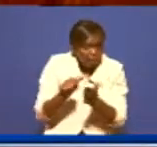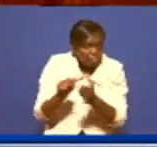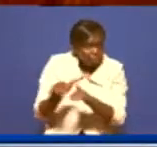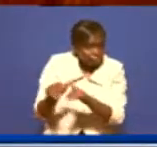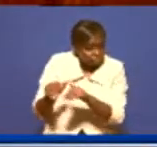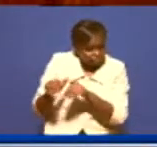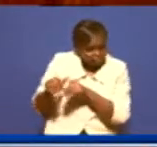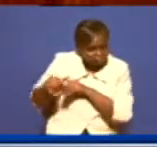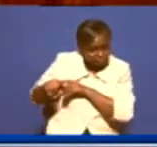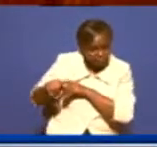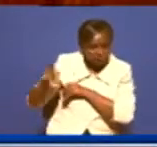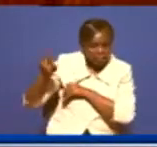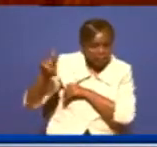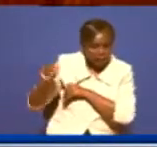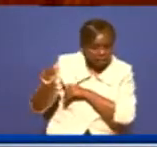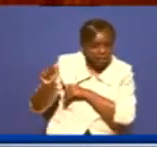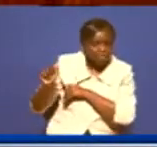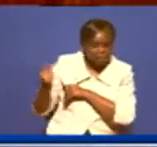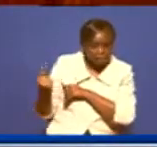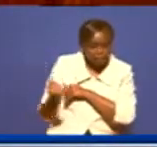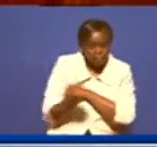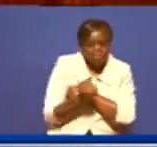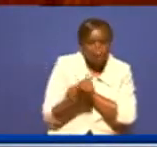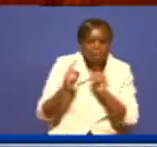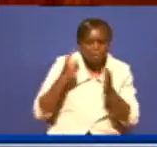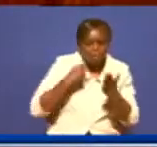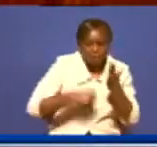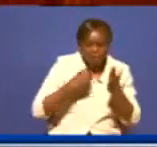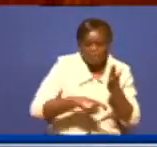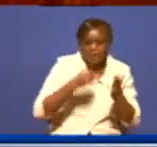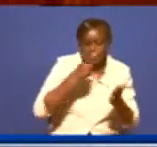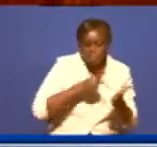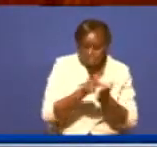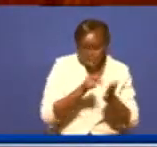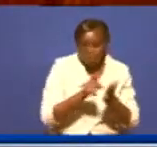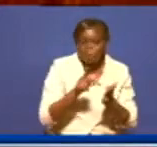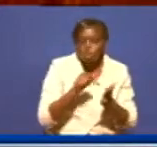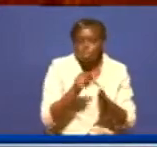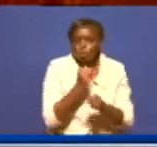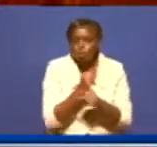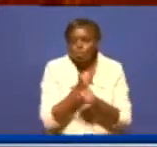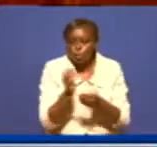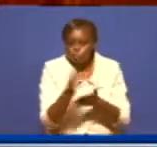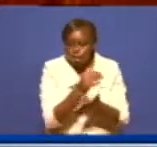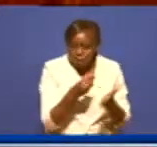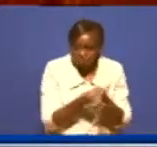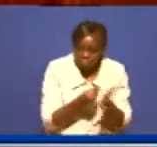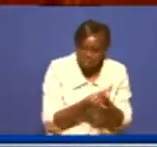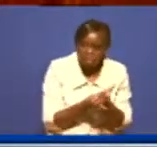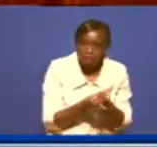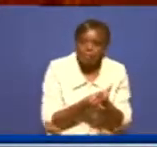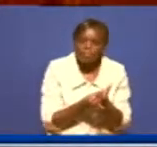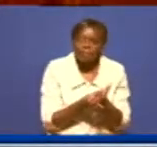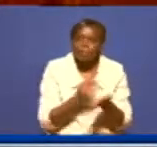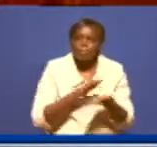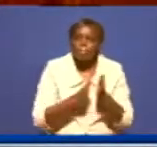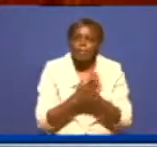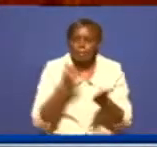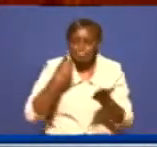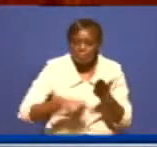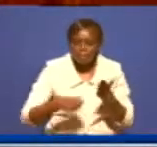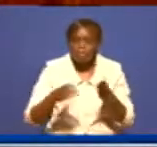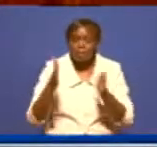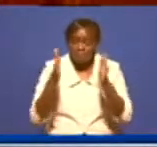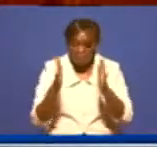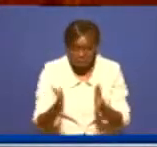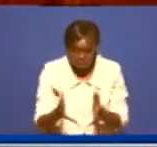you know, KRA assumes that everybody is a tax agent. So long as you're collecting any money, you automatically become a tax agent,